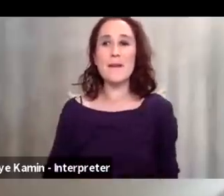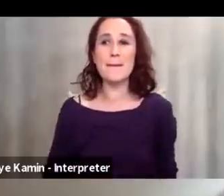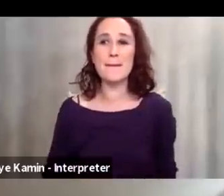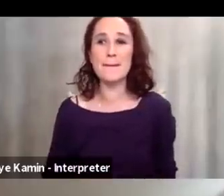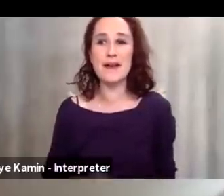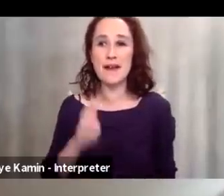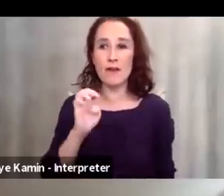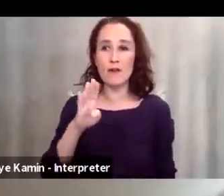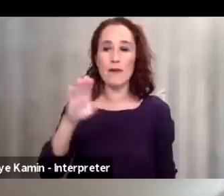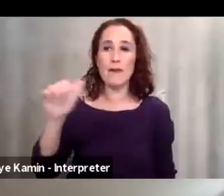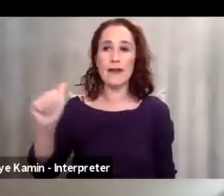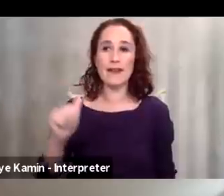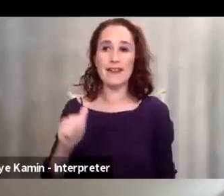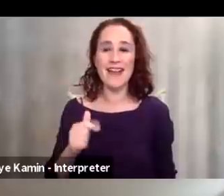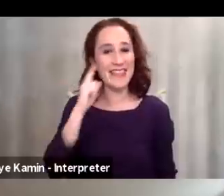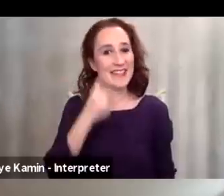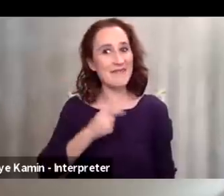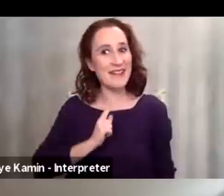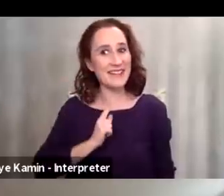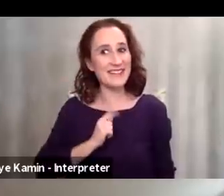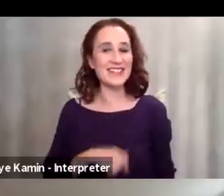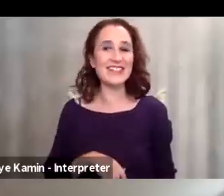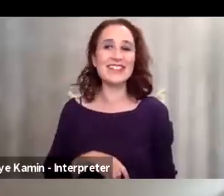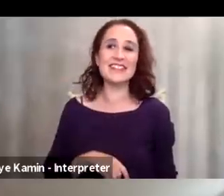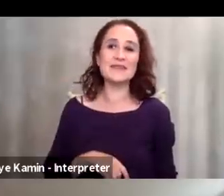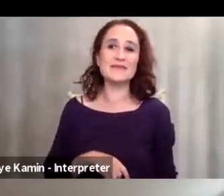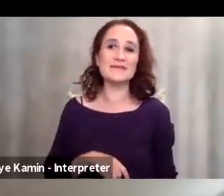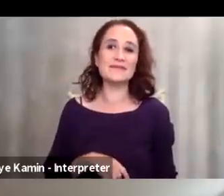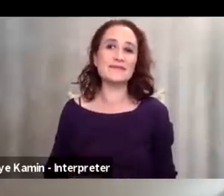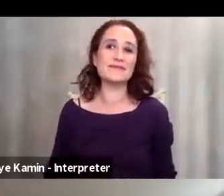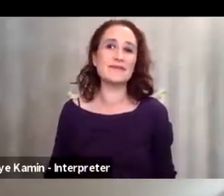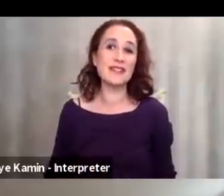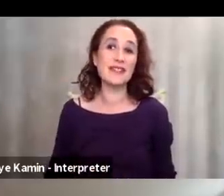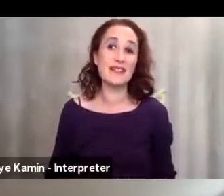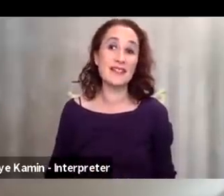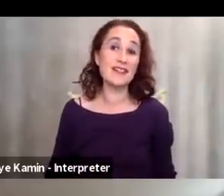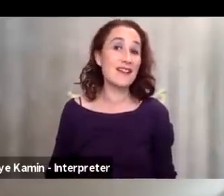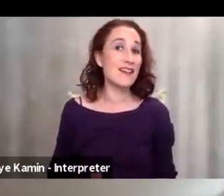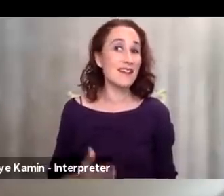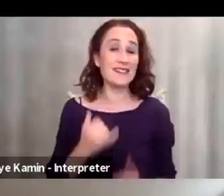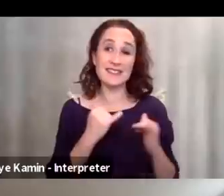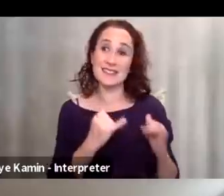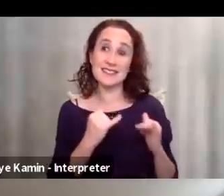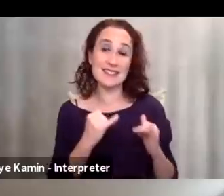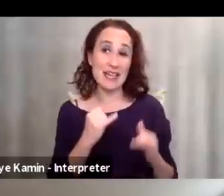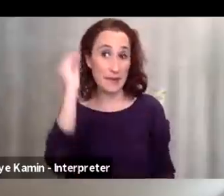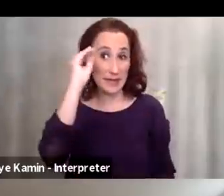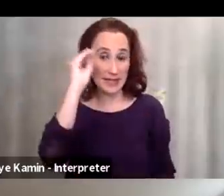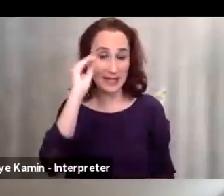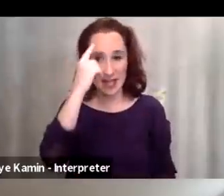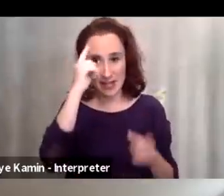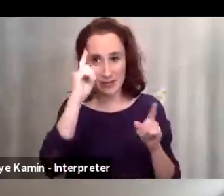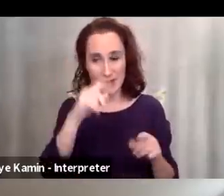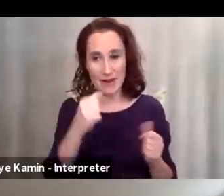Rebecca, what about you? I think it's my turn. I feel, you know, the same largely. I agree with